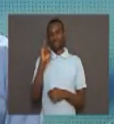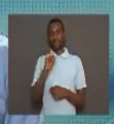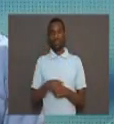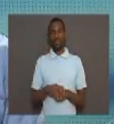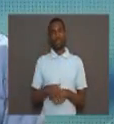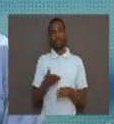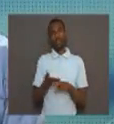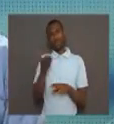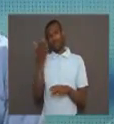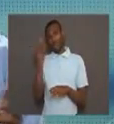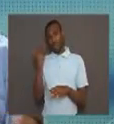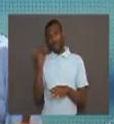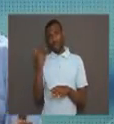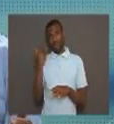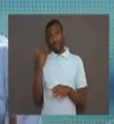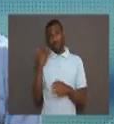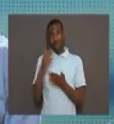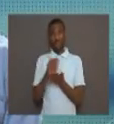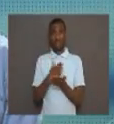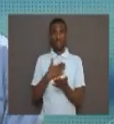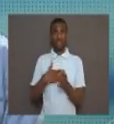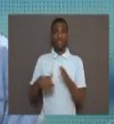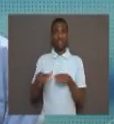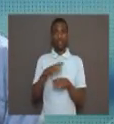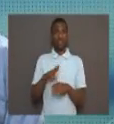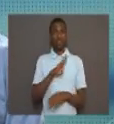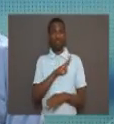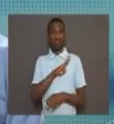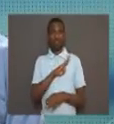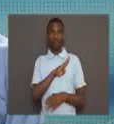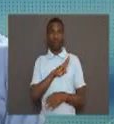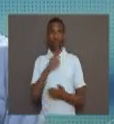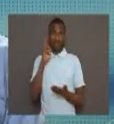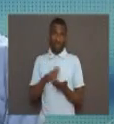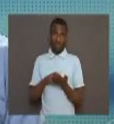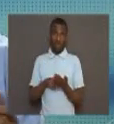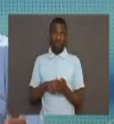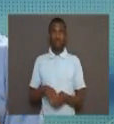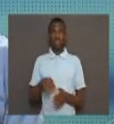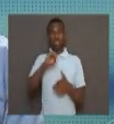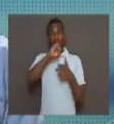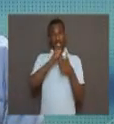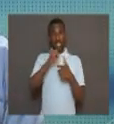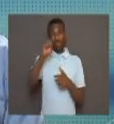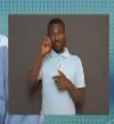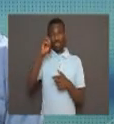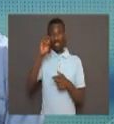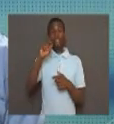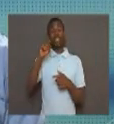In our previous lesson, we reviewed the behaviors of sinusoidal